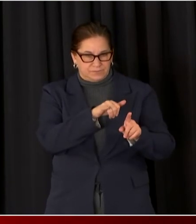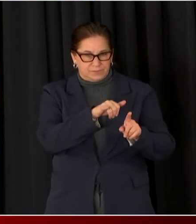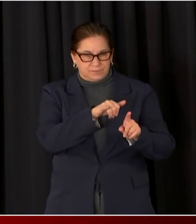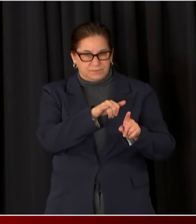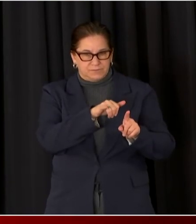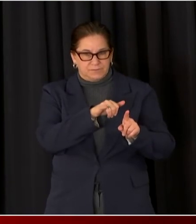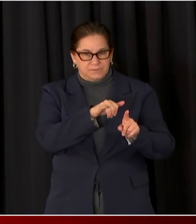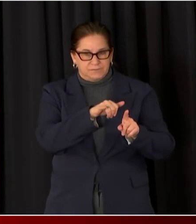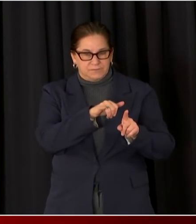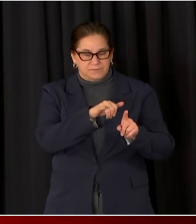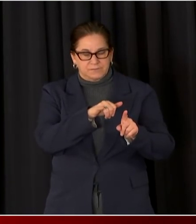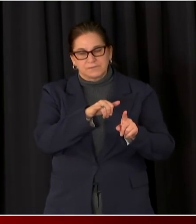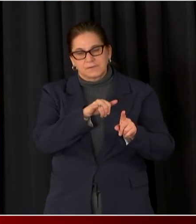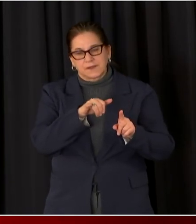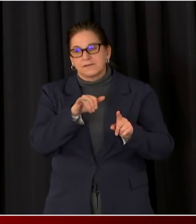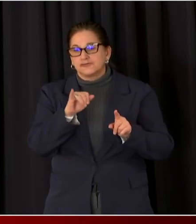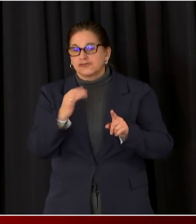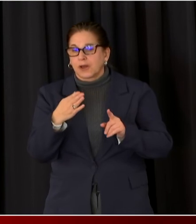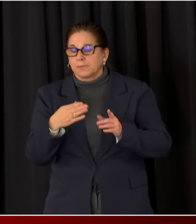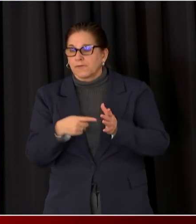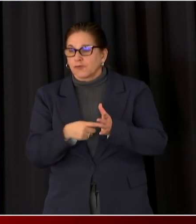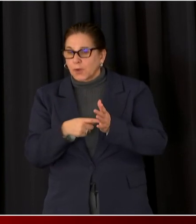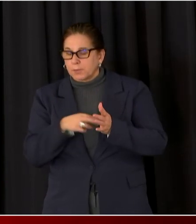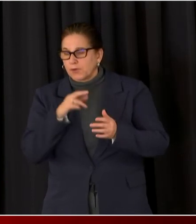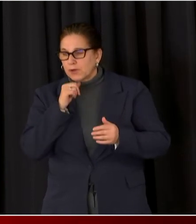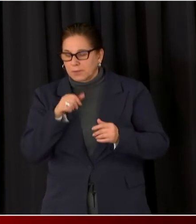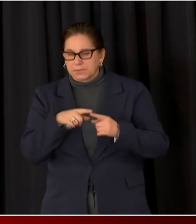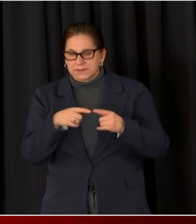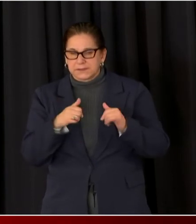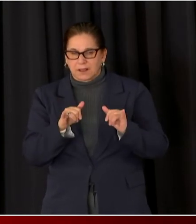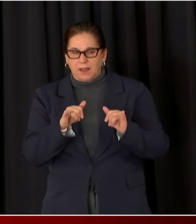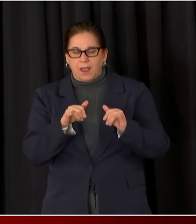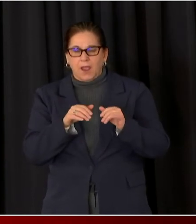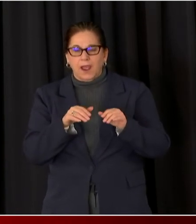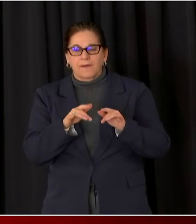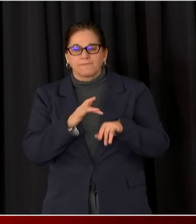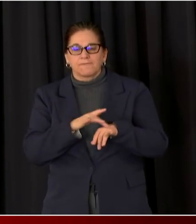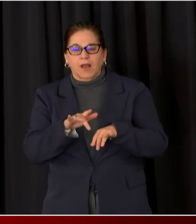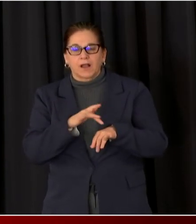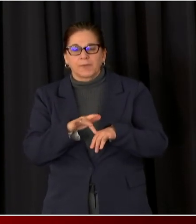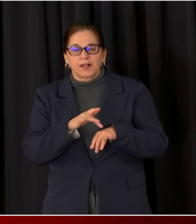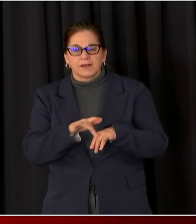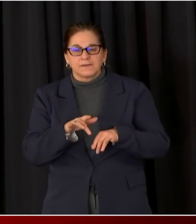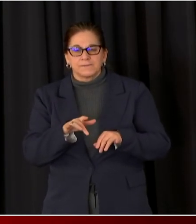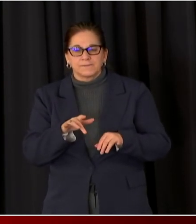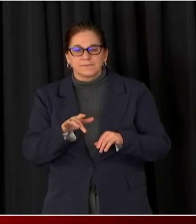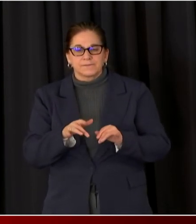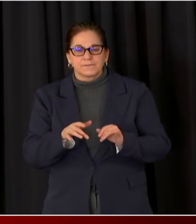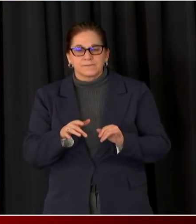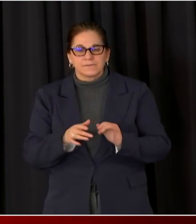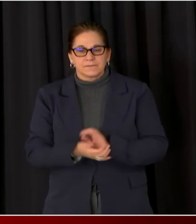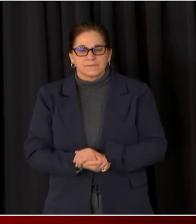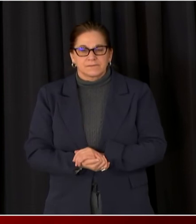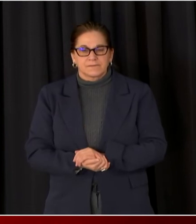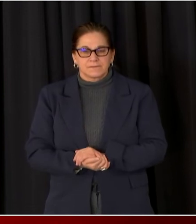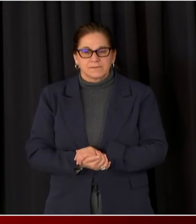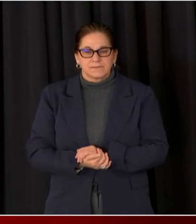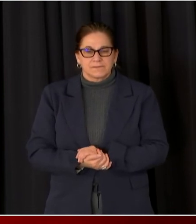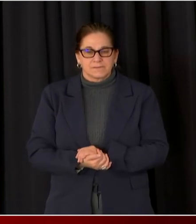those healthcare workers who work in emergency settings, those frontline healthcare workers in those settings. And we have